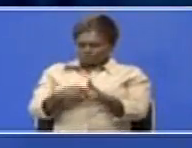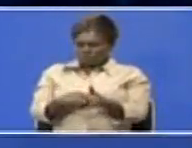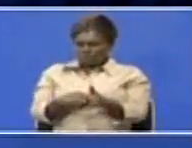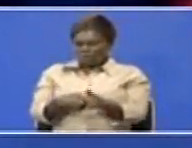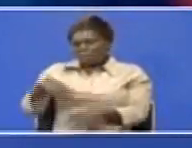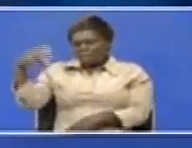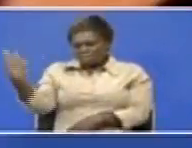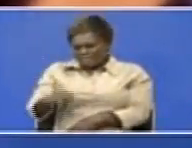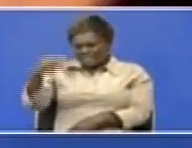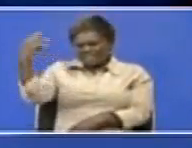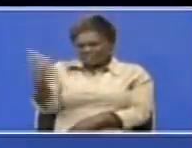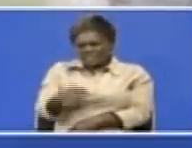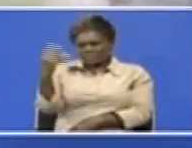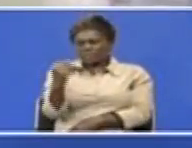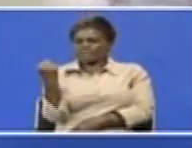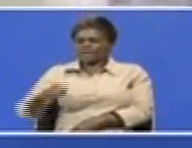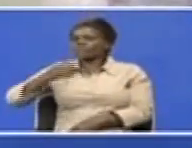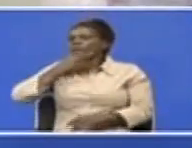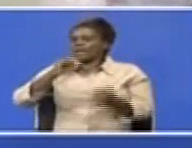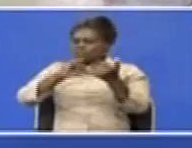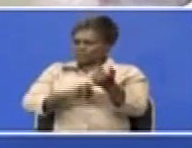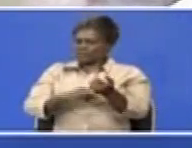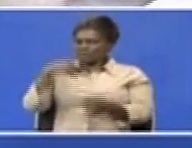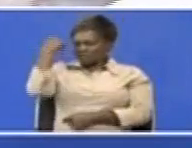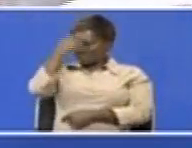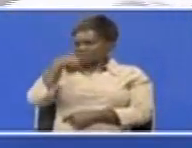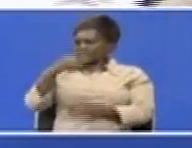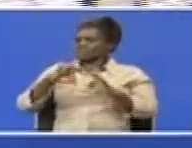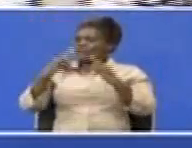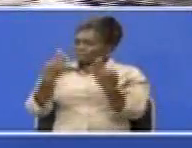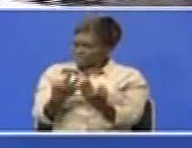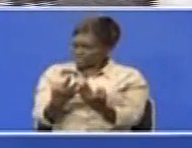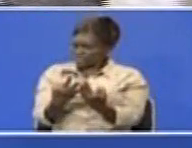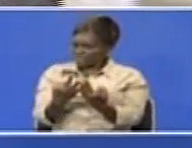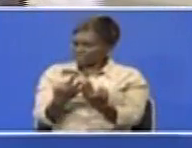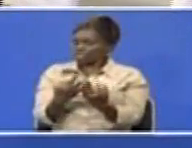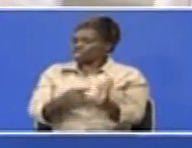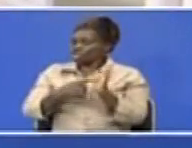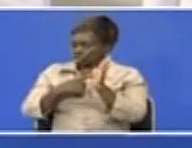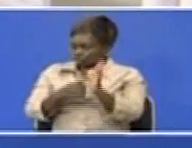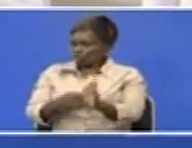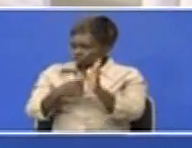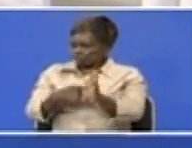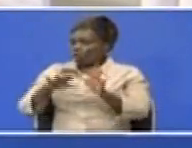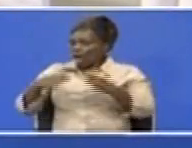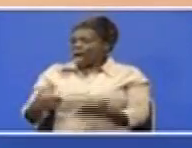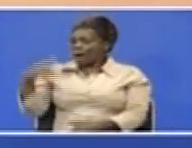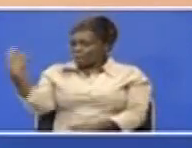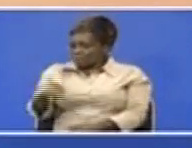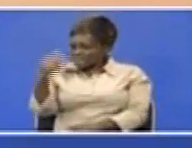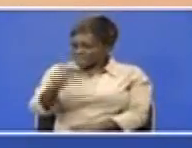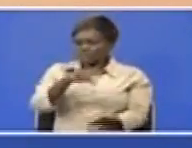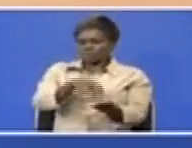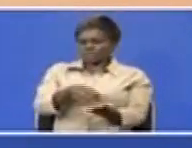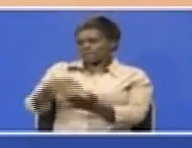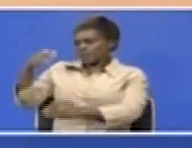a brutal assault by her husband. The looks on the faces of family and friends paint a picture of the gravity of the situation.